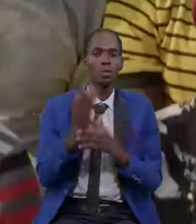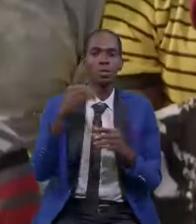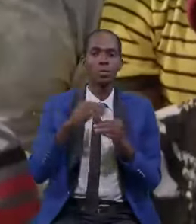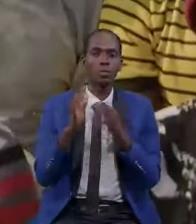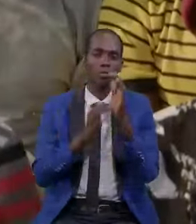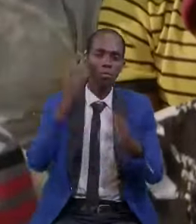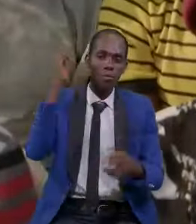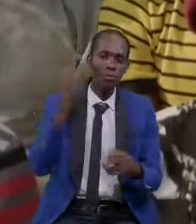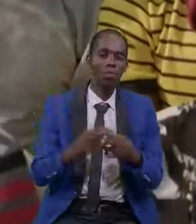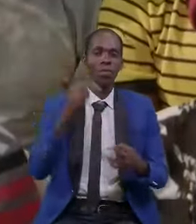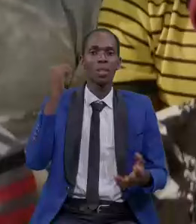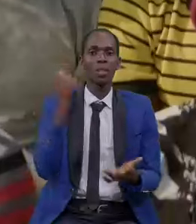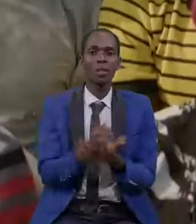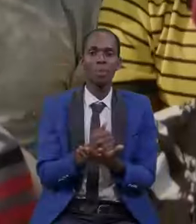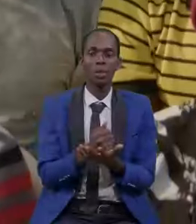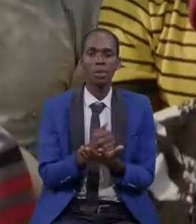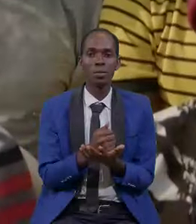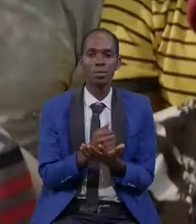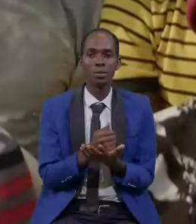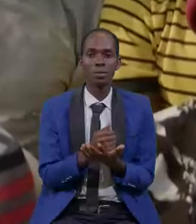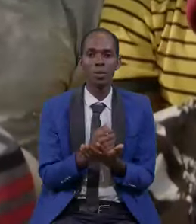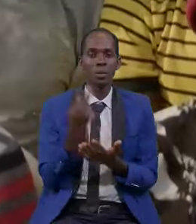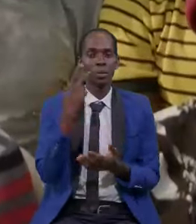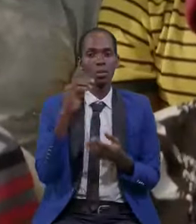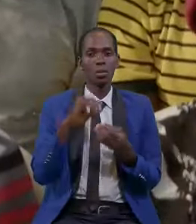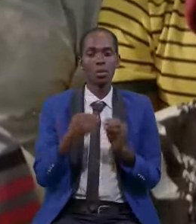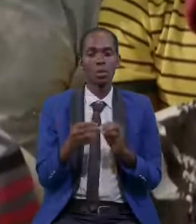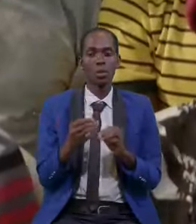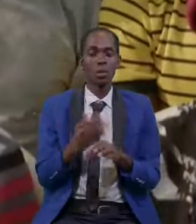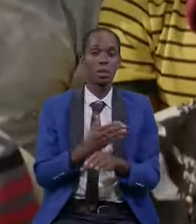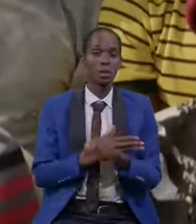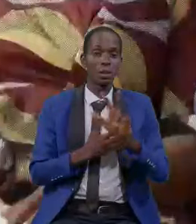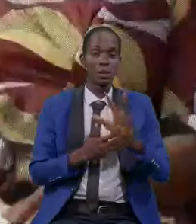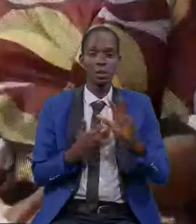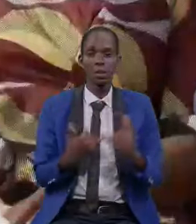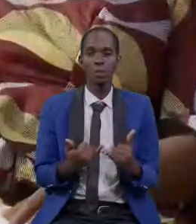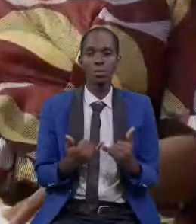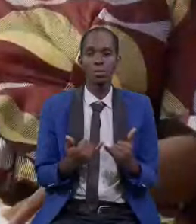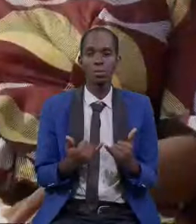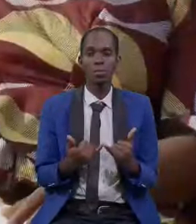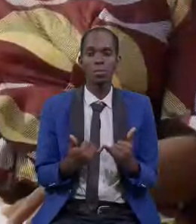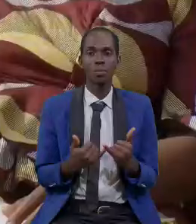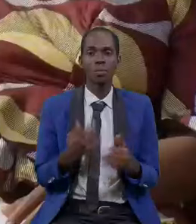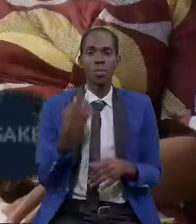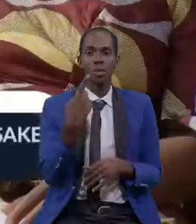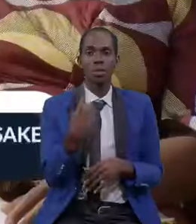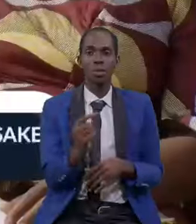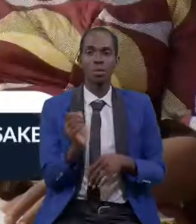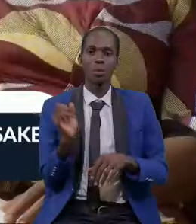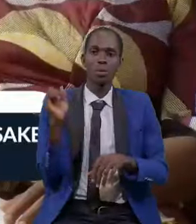in Jesus' name. Look at number three here. Number three here is the overcomer